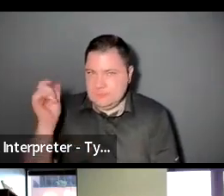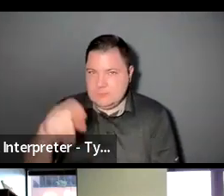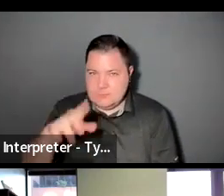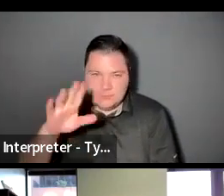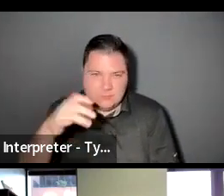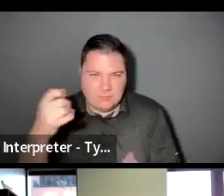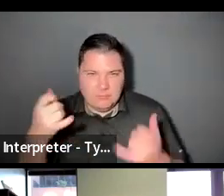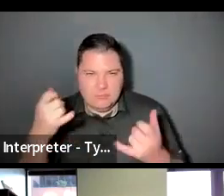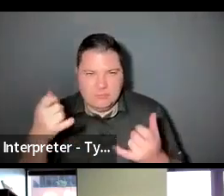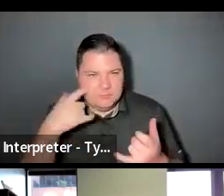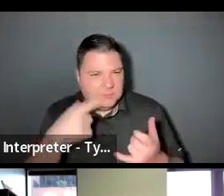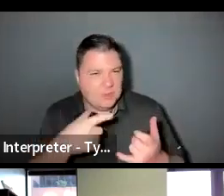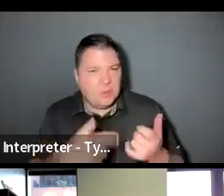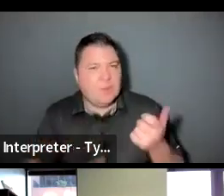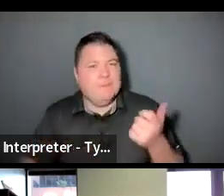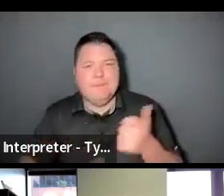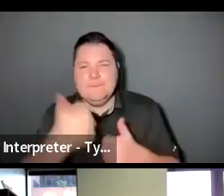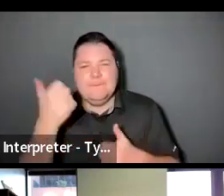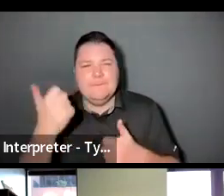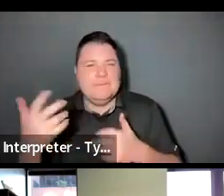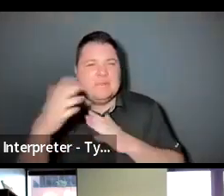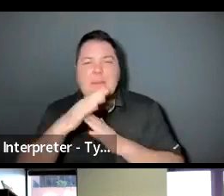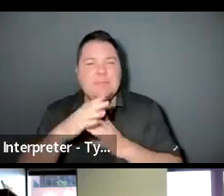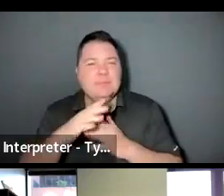has been your biggest challenge?